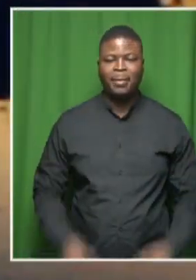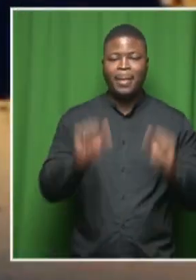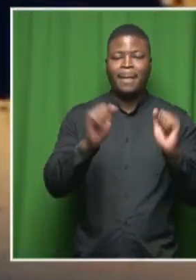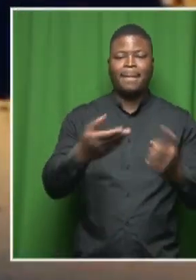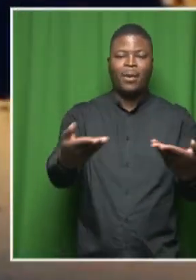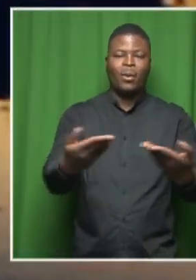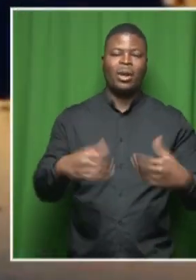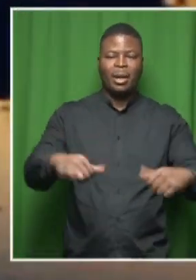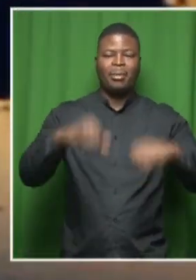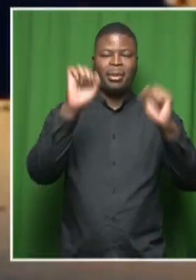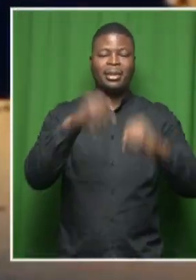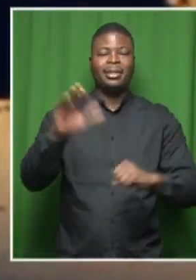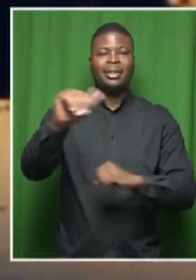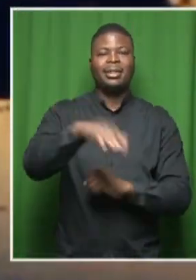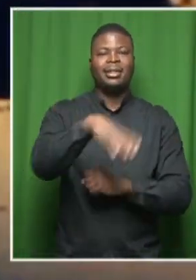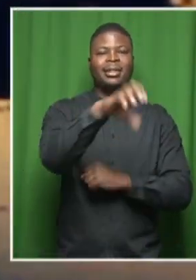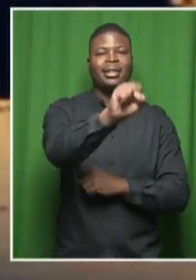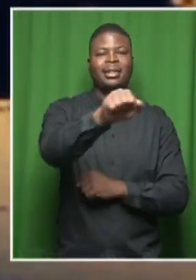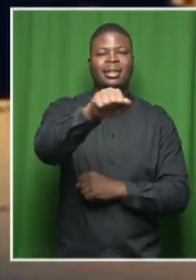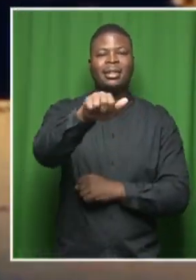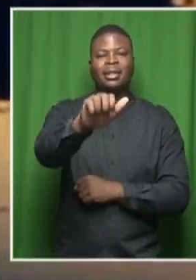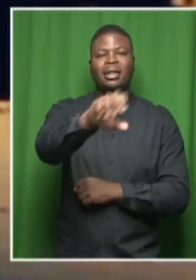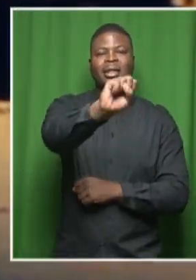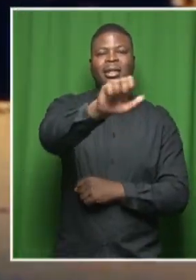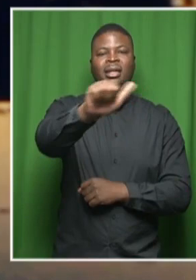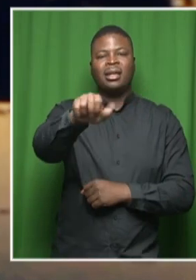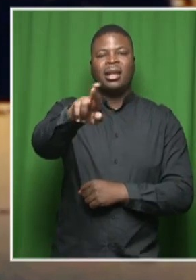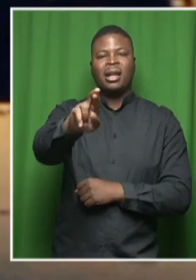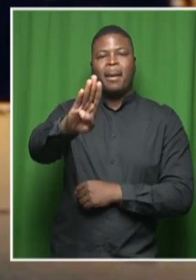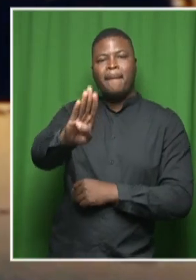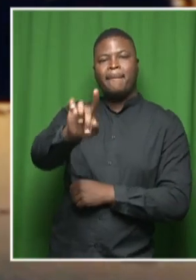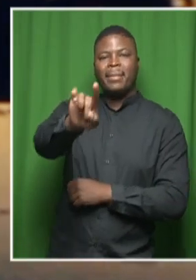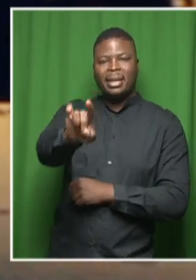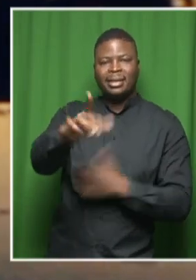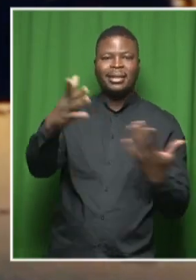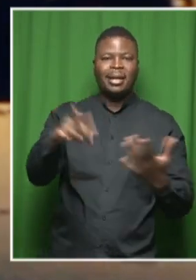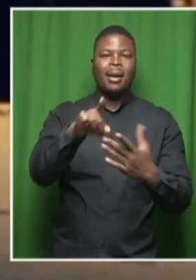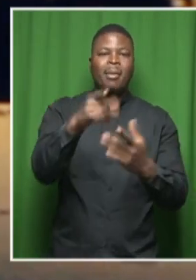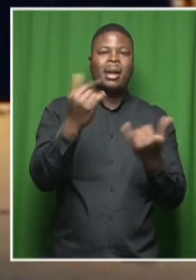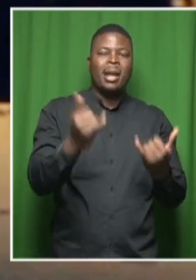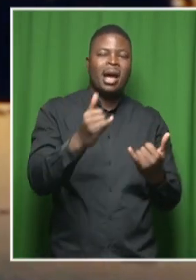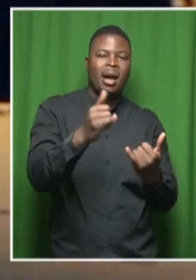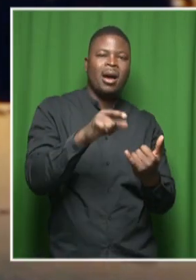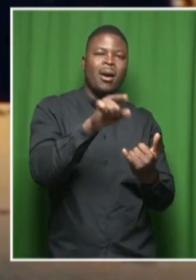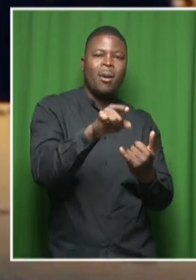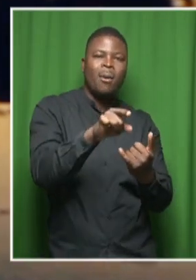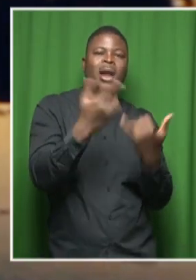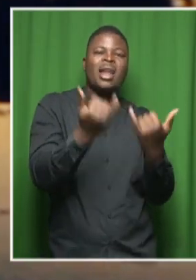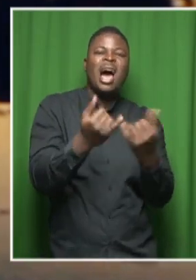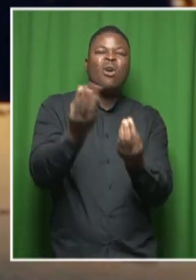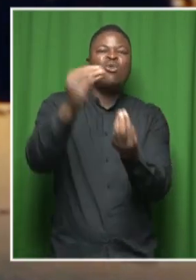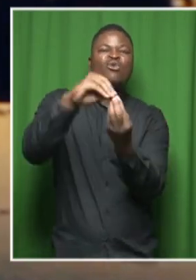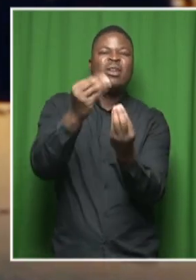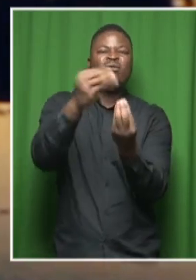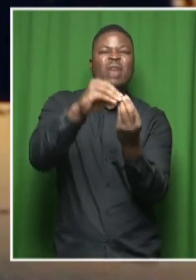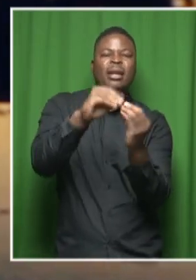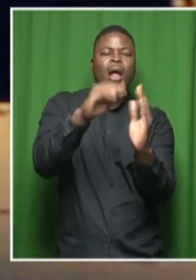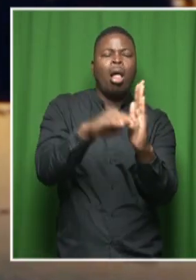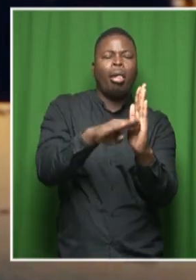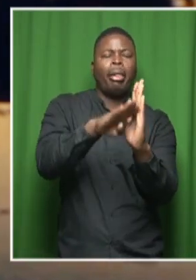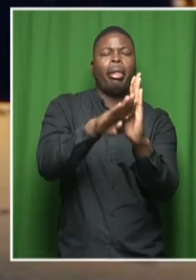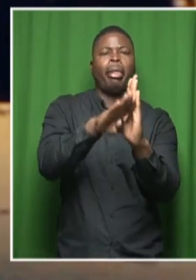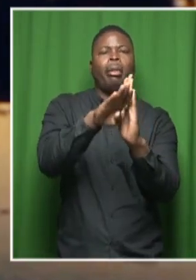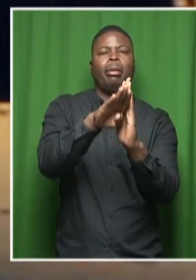Now, welcome back. Now, the South African Reserve Bank is among the central banks that have been proactively hiking interest rates in order to achieve